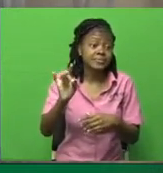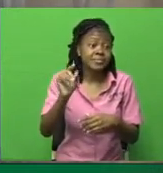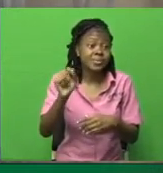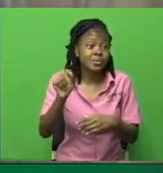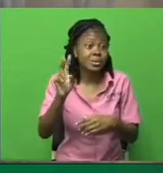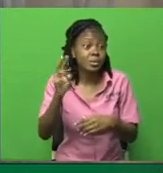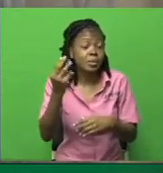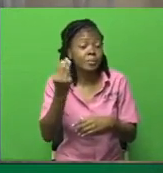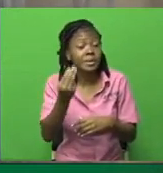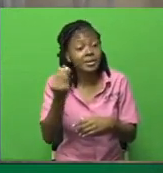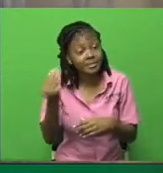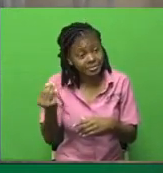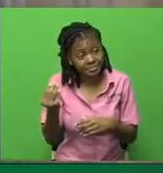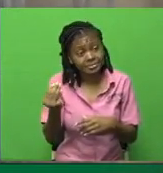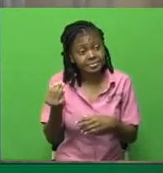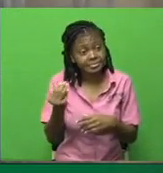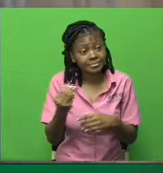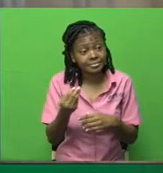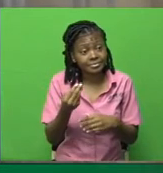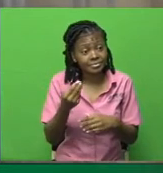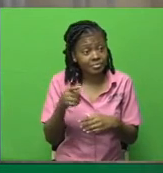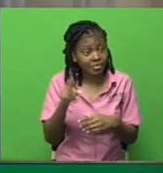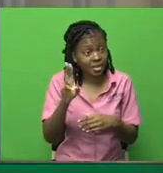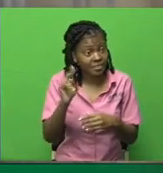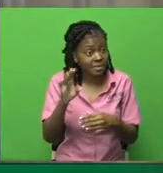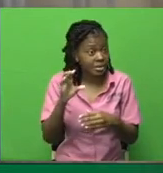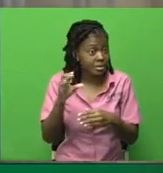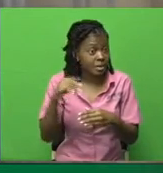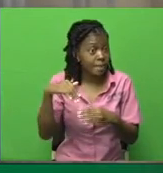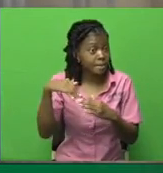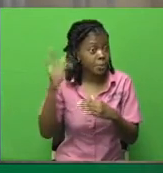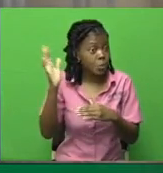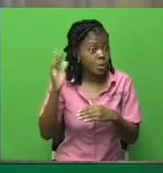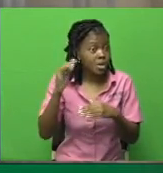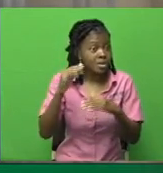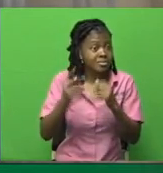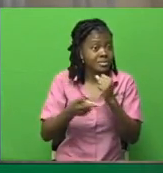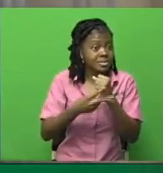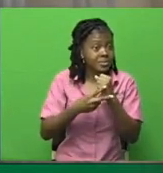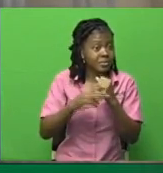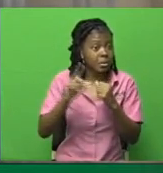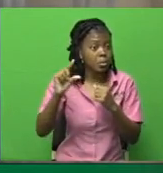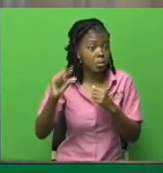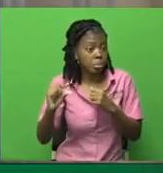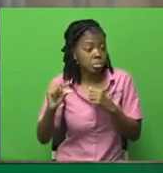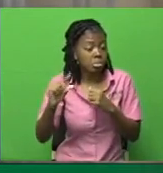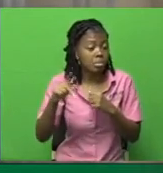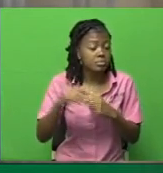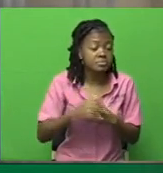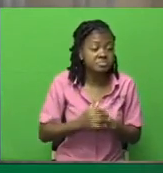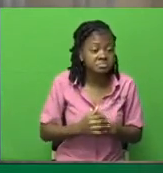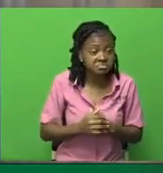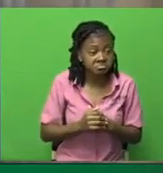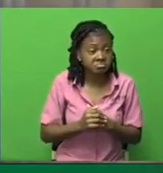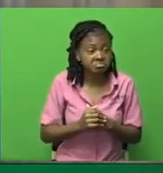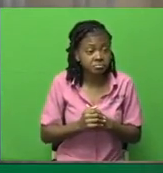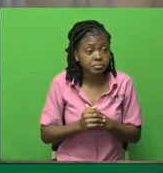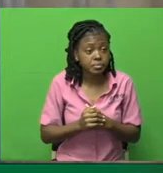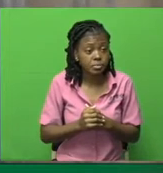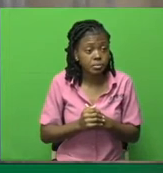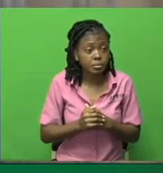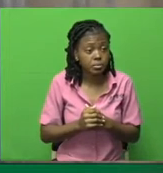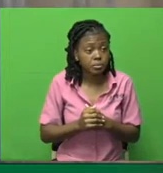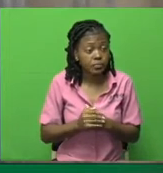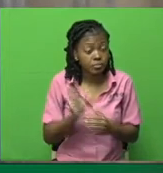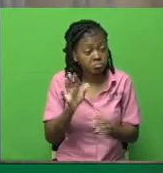million over the last seven years the fund has generated a solid stream of income if left alone